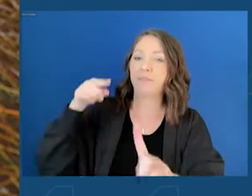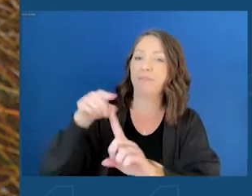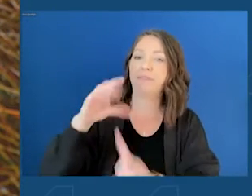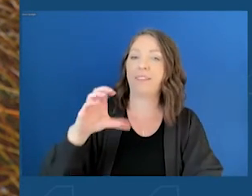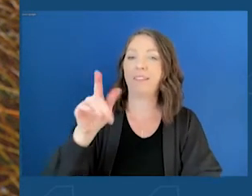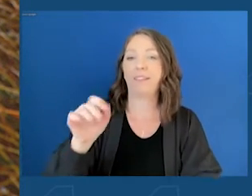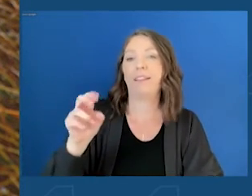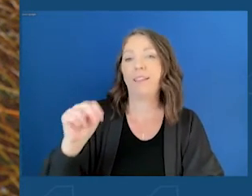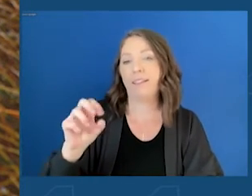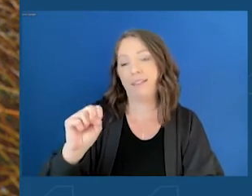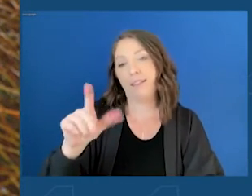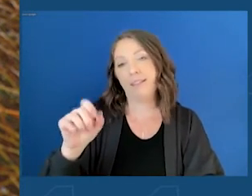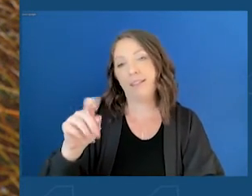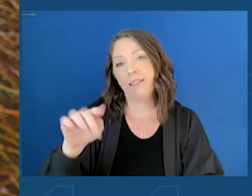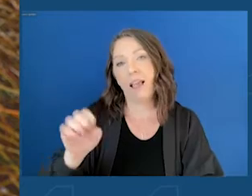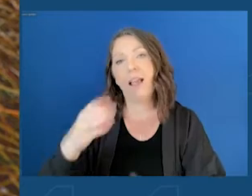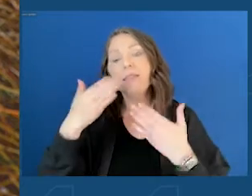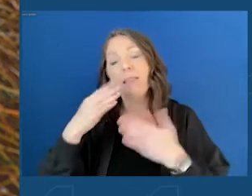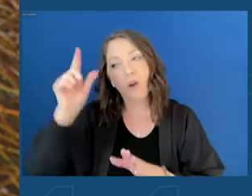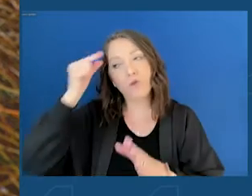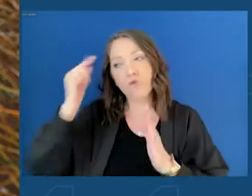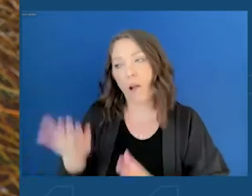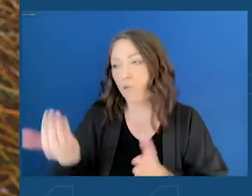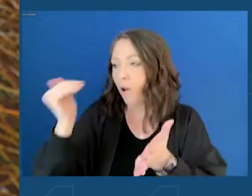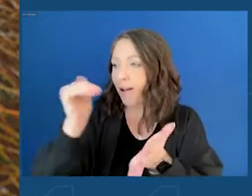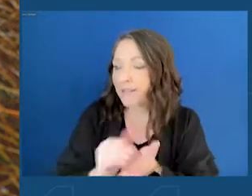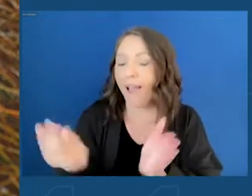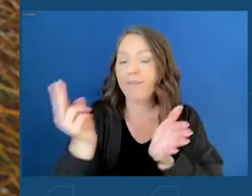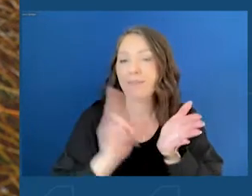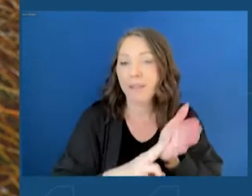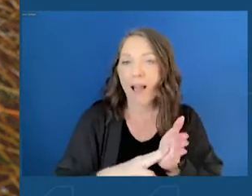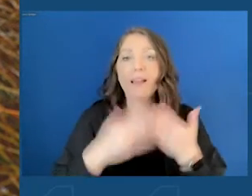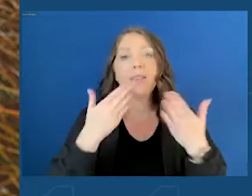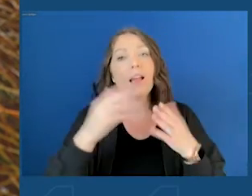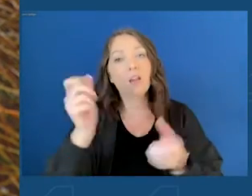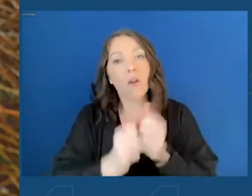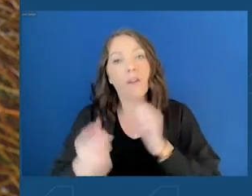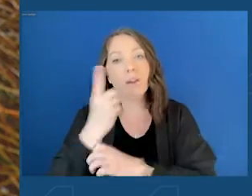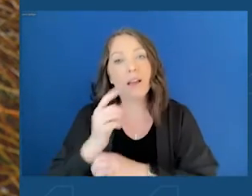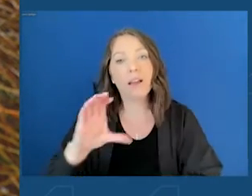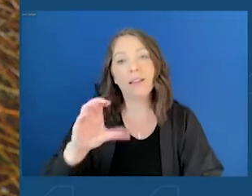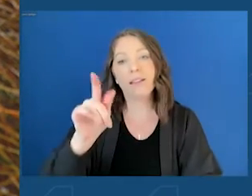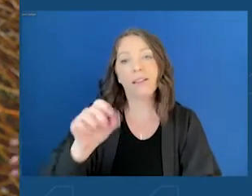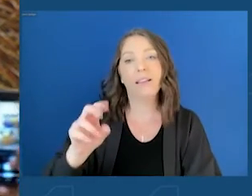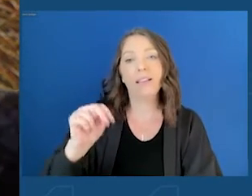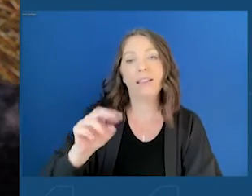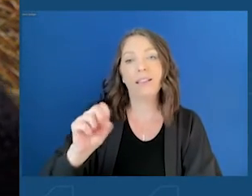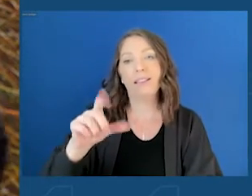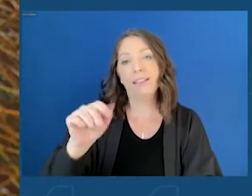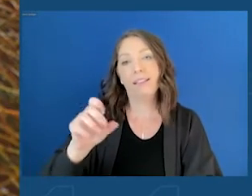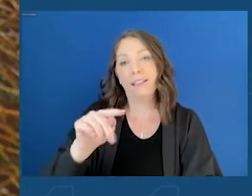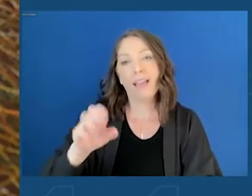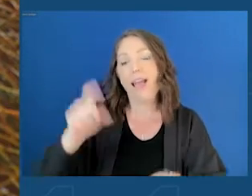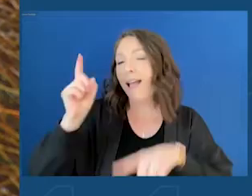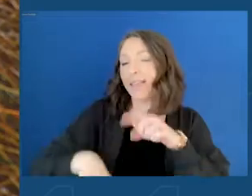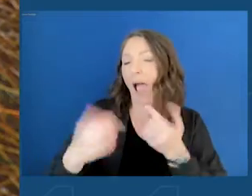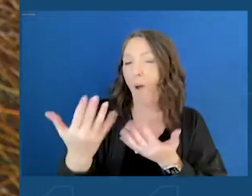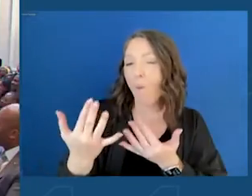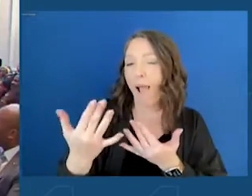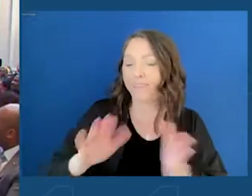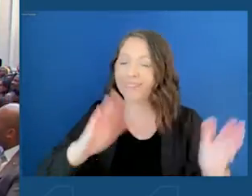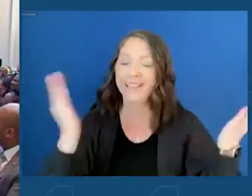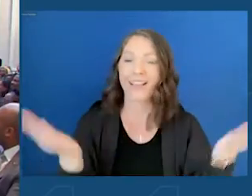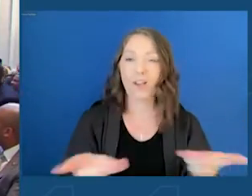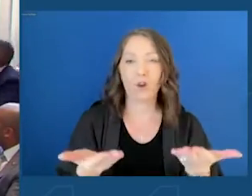governor again for her signature. I thank you all for joining us today. Clean Slate can't wait, it's here.